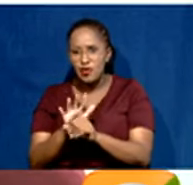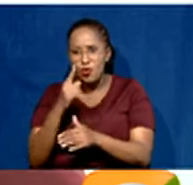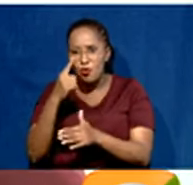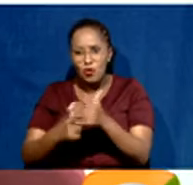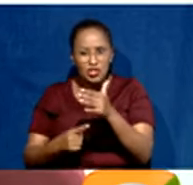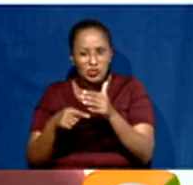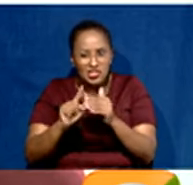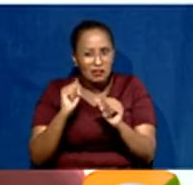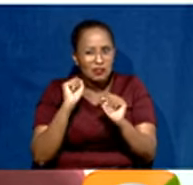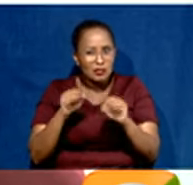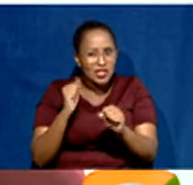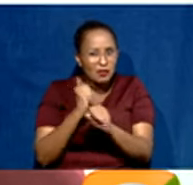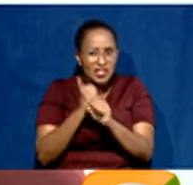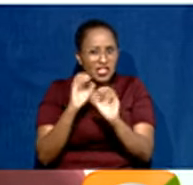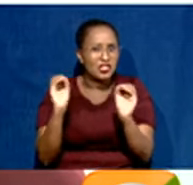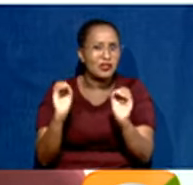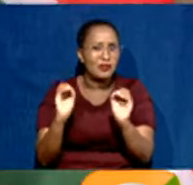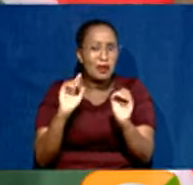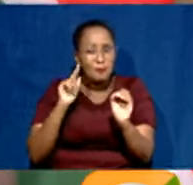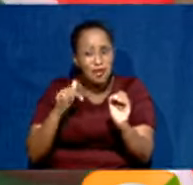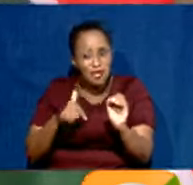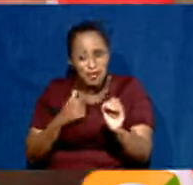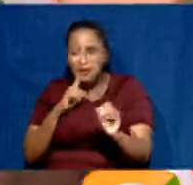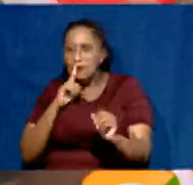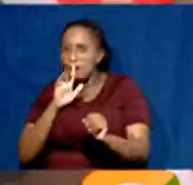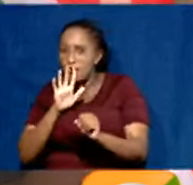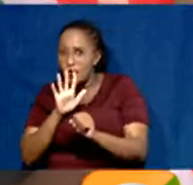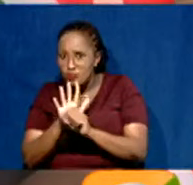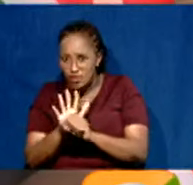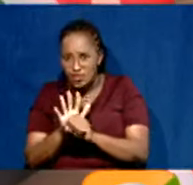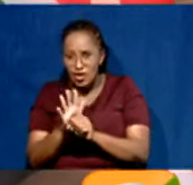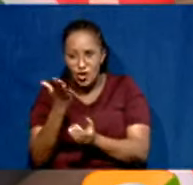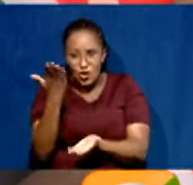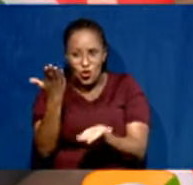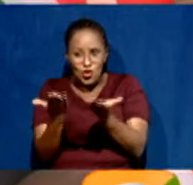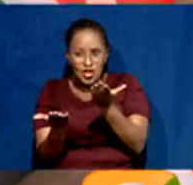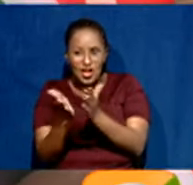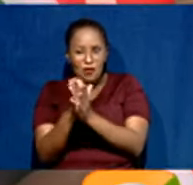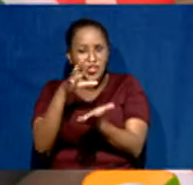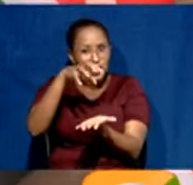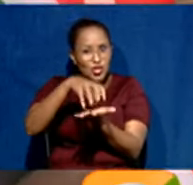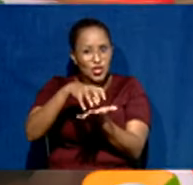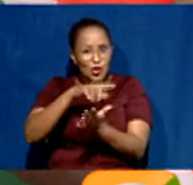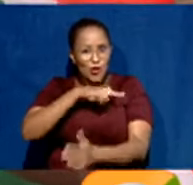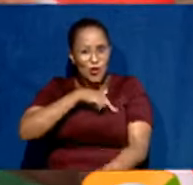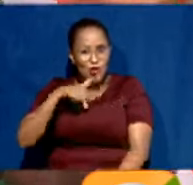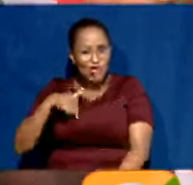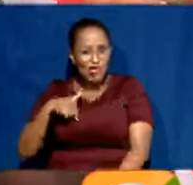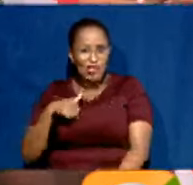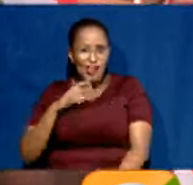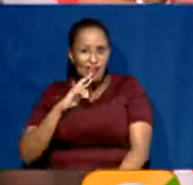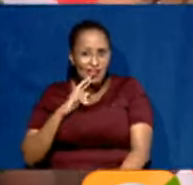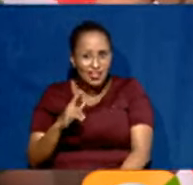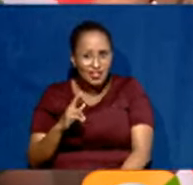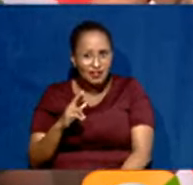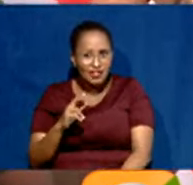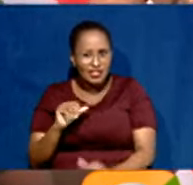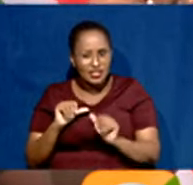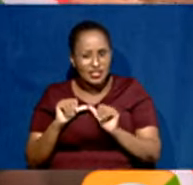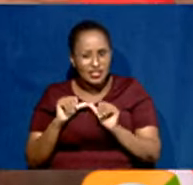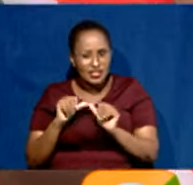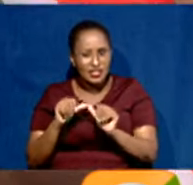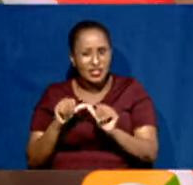deliver? I promised in the context of where we are. If things had stayed